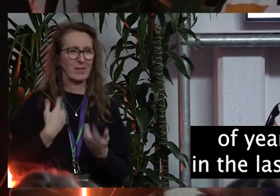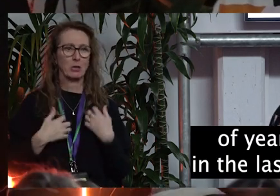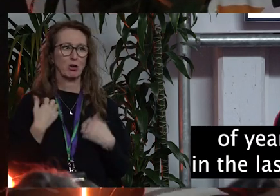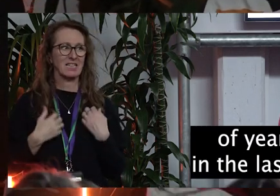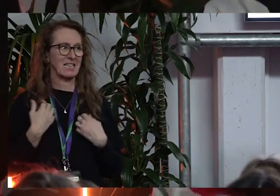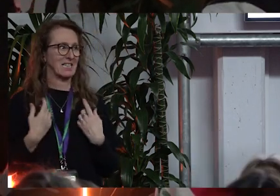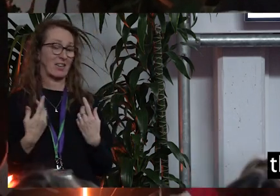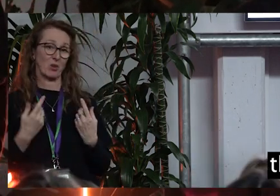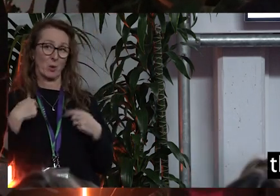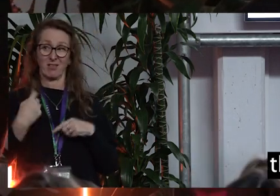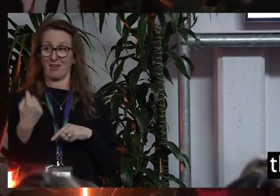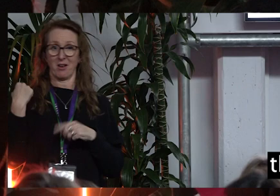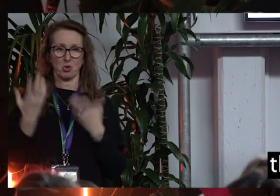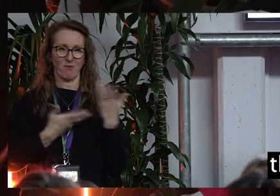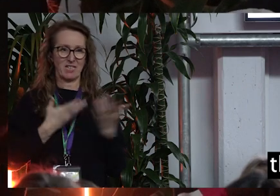lot of overlap,